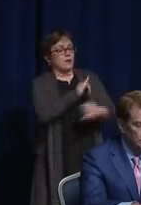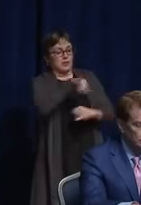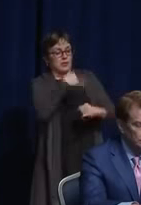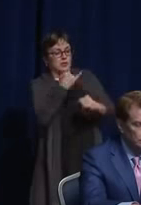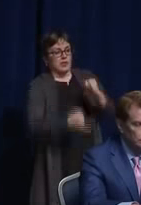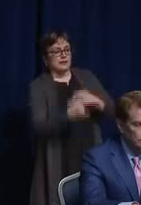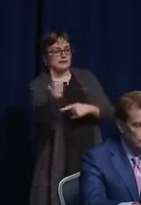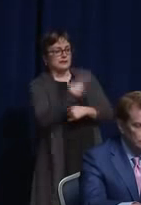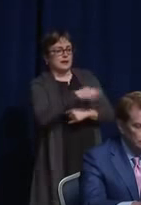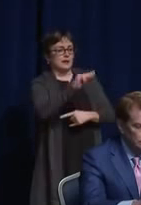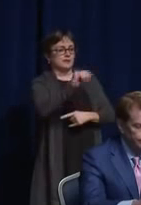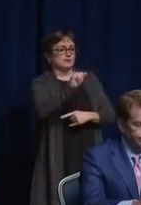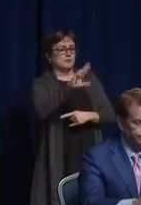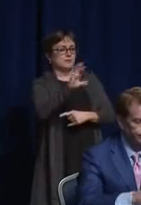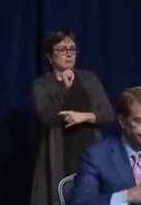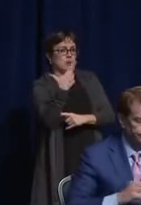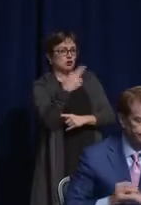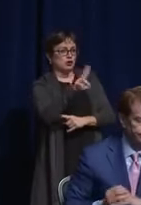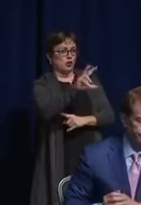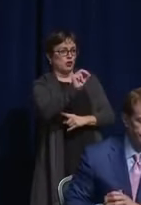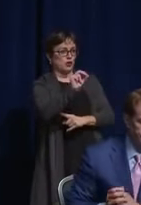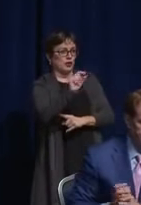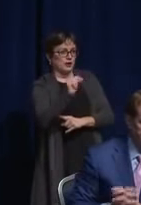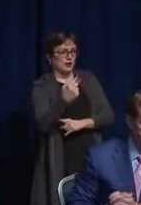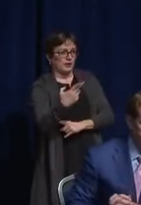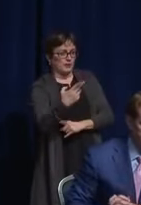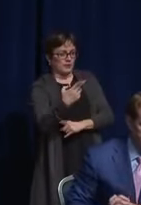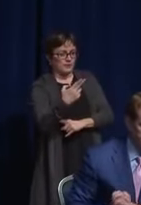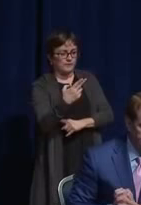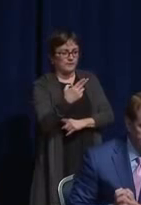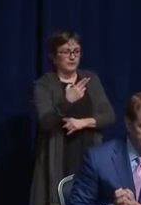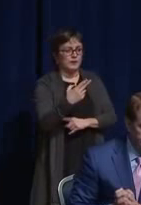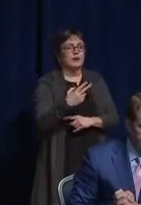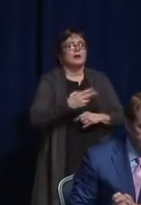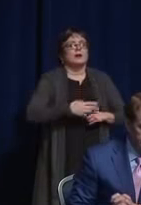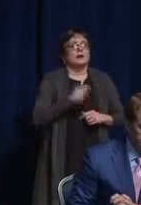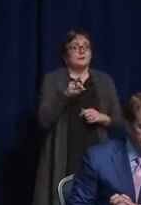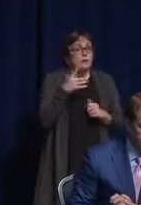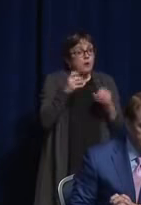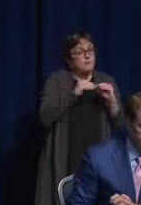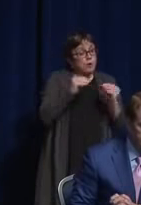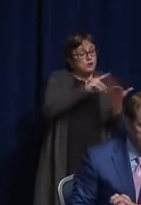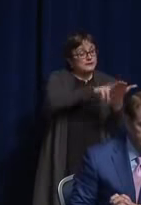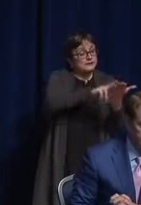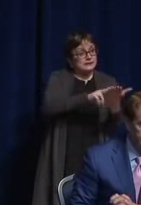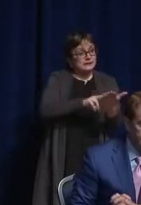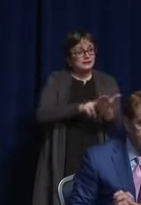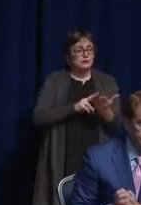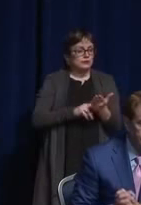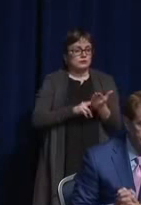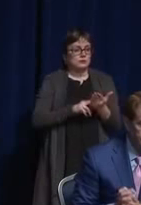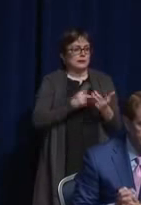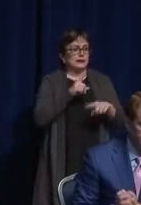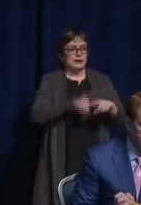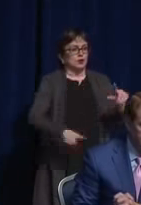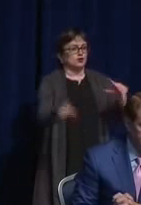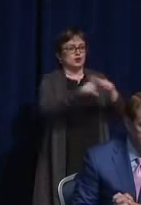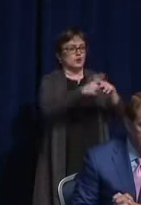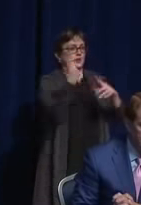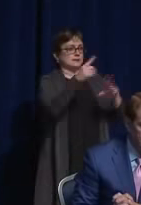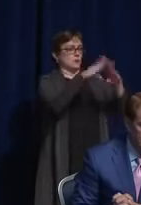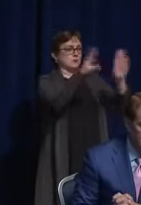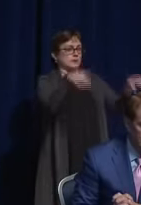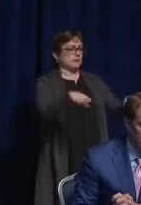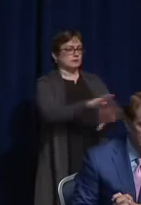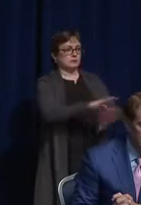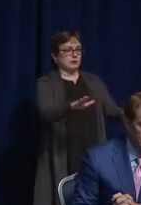And now they should be focusing completely and exclusively on collecting any remaining signatures online. As for the